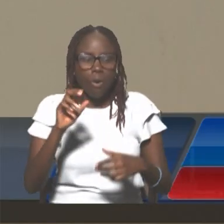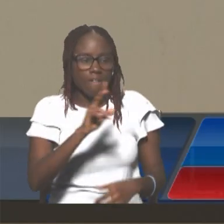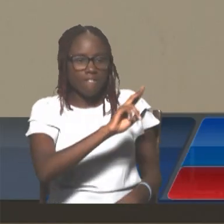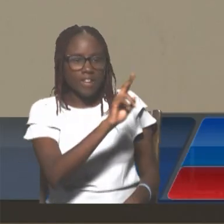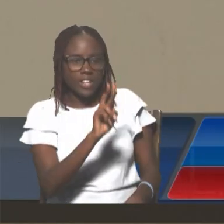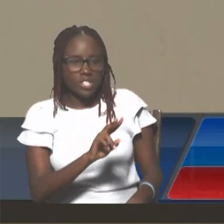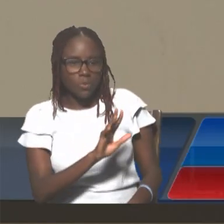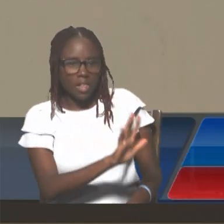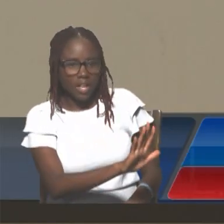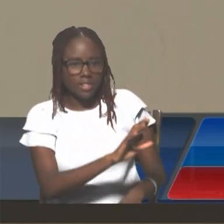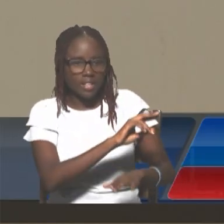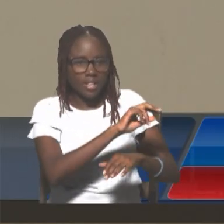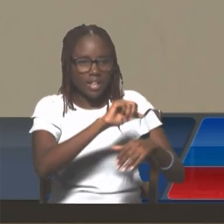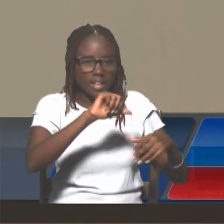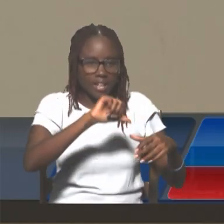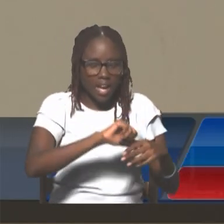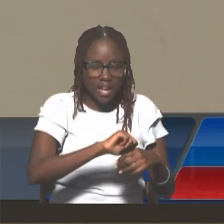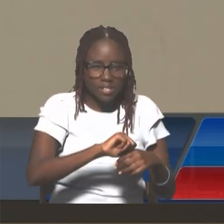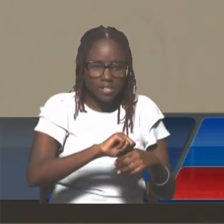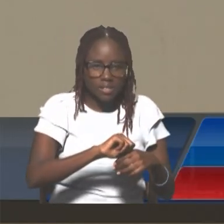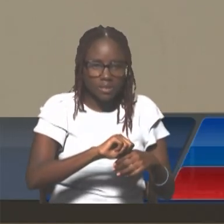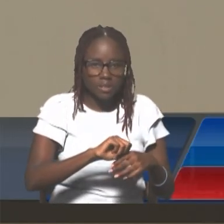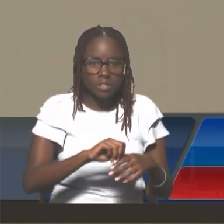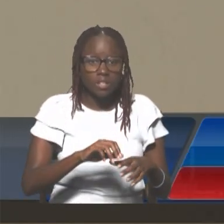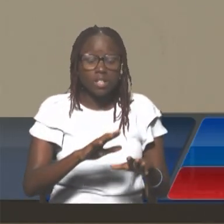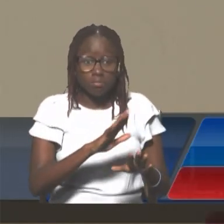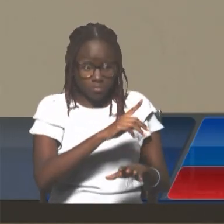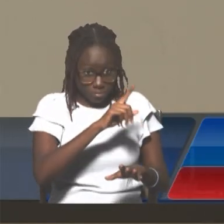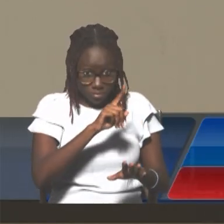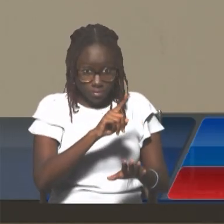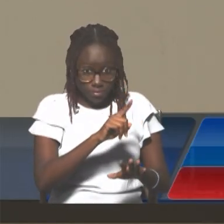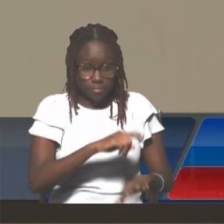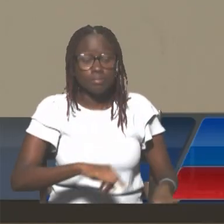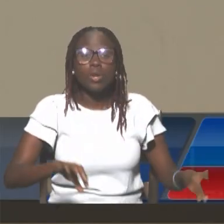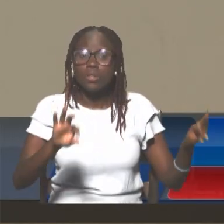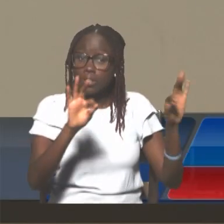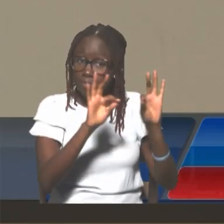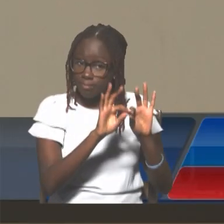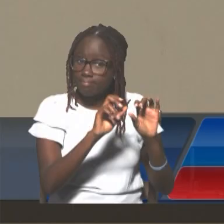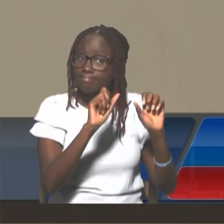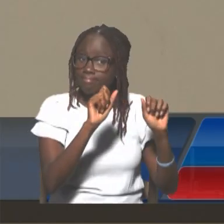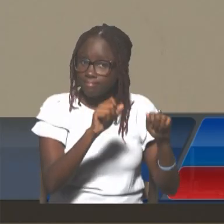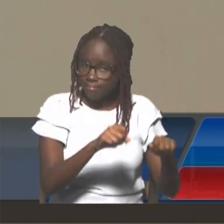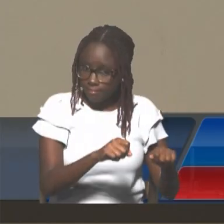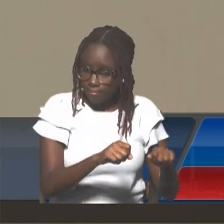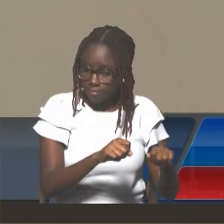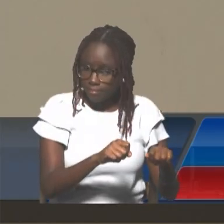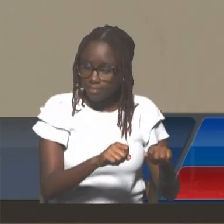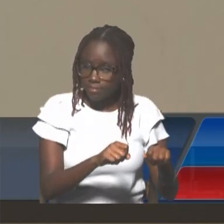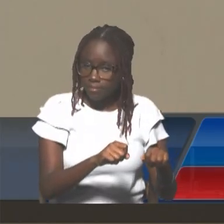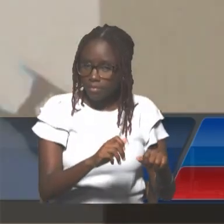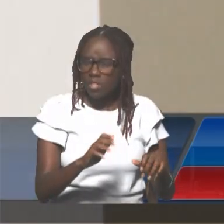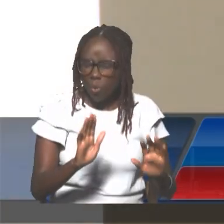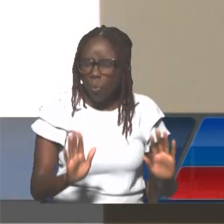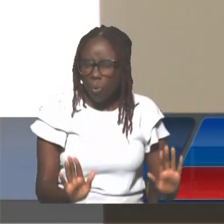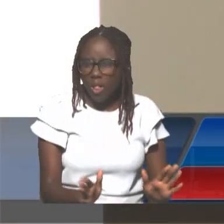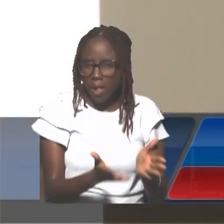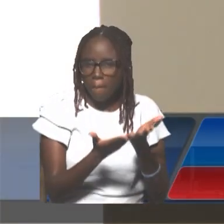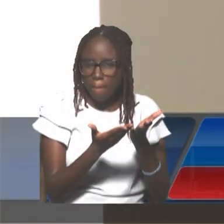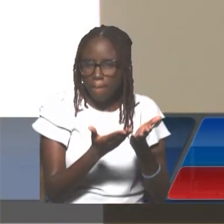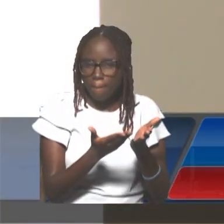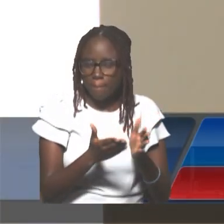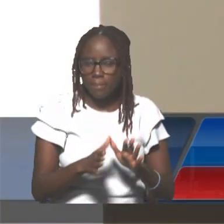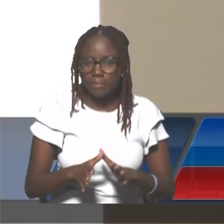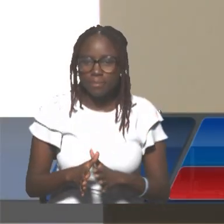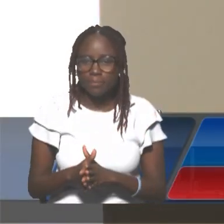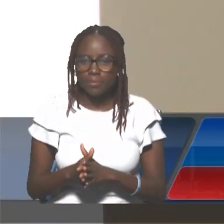Venezuelan natural gas, or Exxon, although all of these things are important and will help. Professor